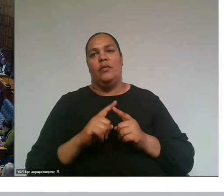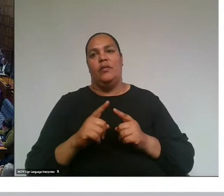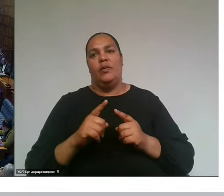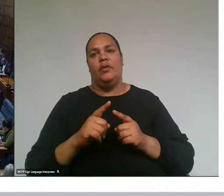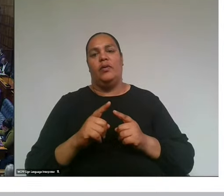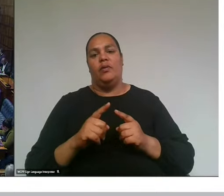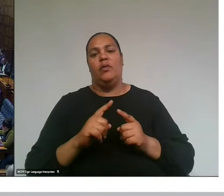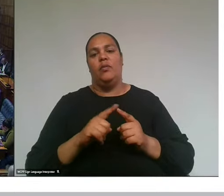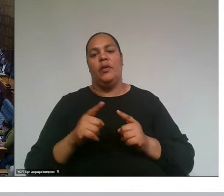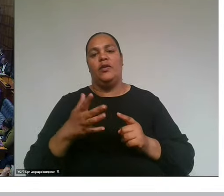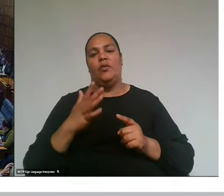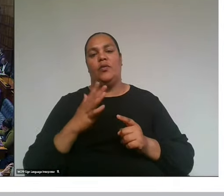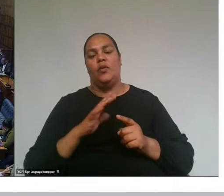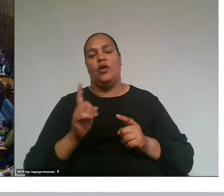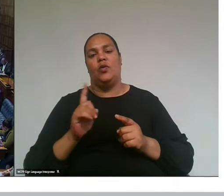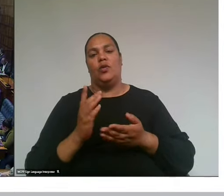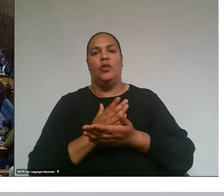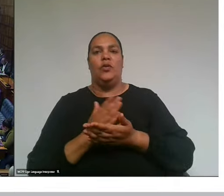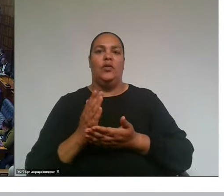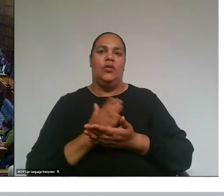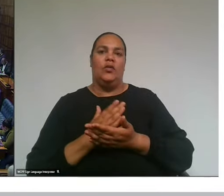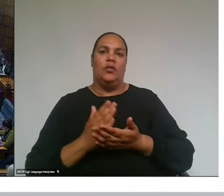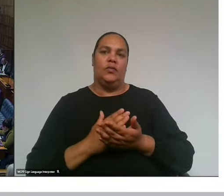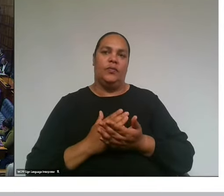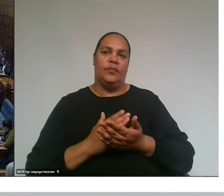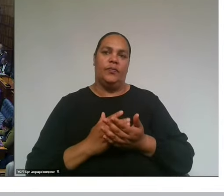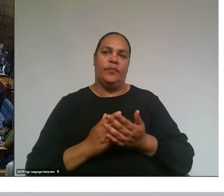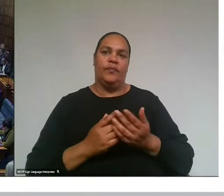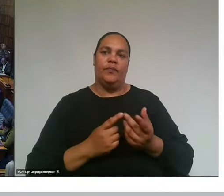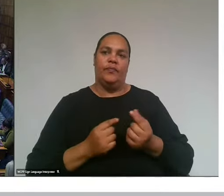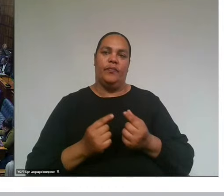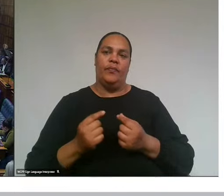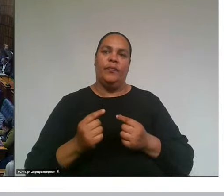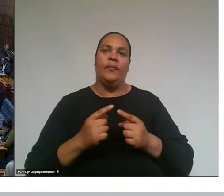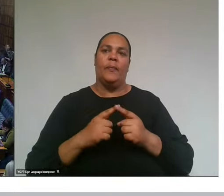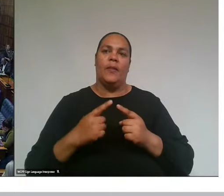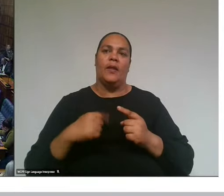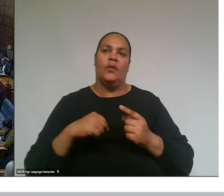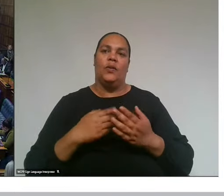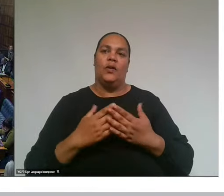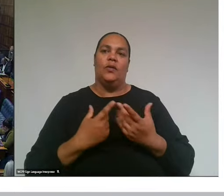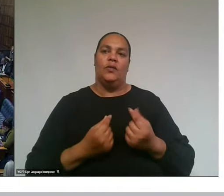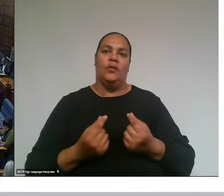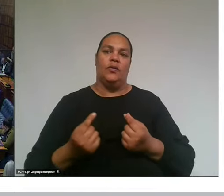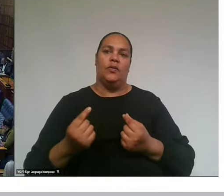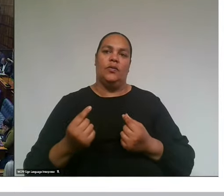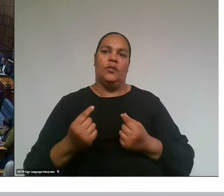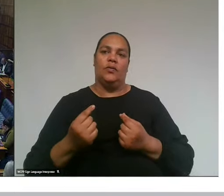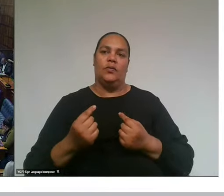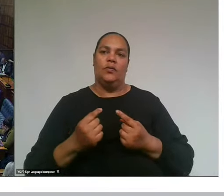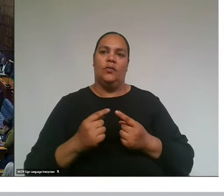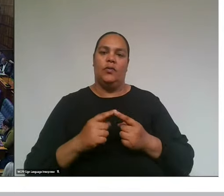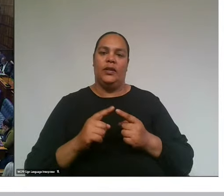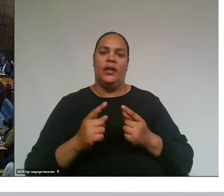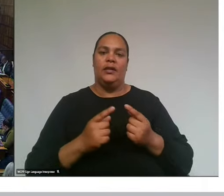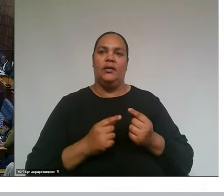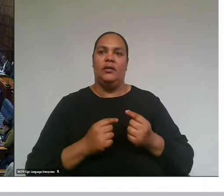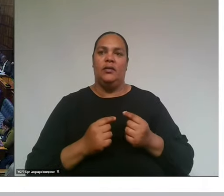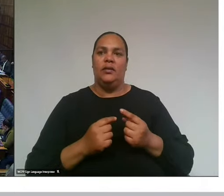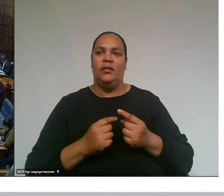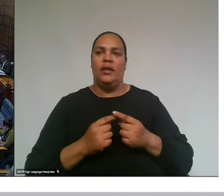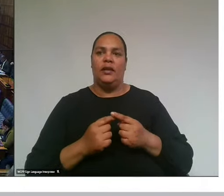mind us just sharing with us is there anything that we can do to turn that